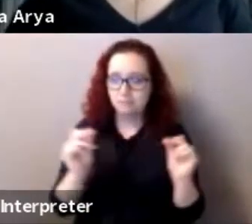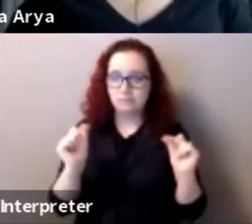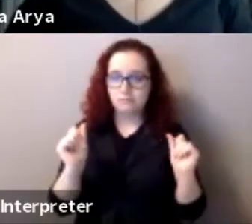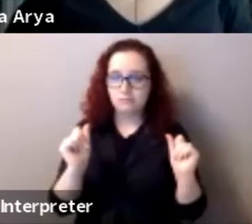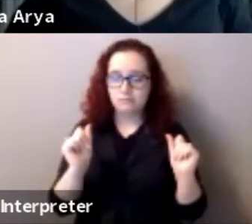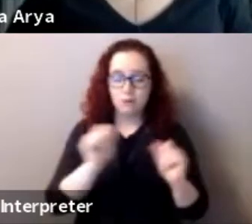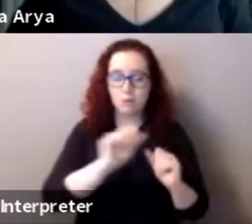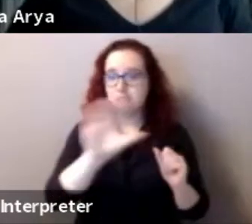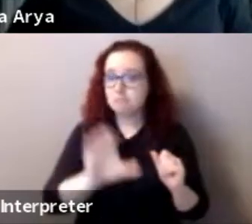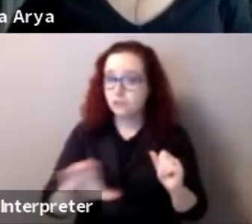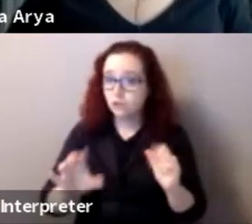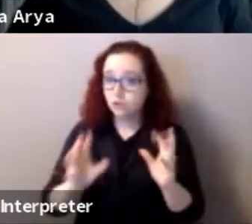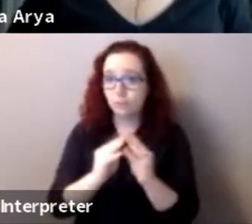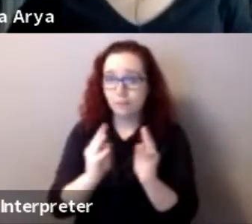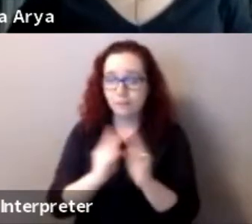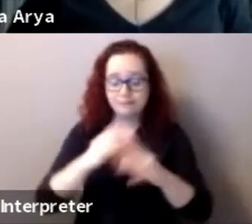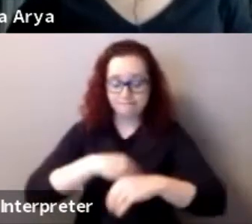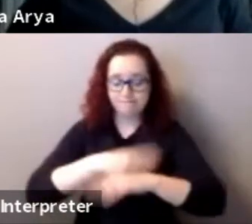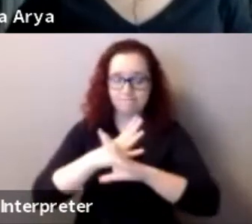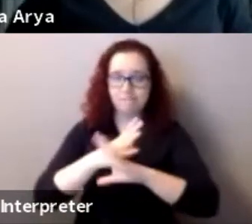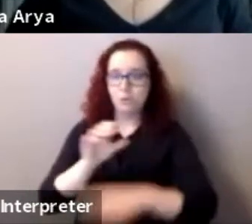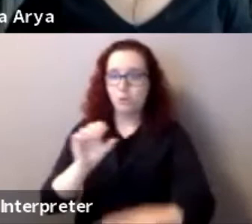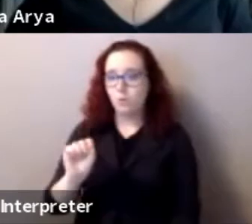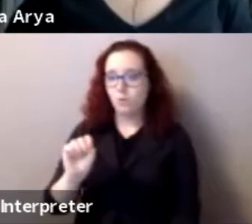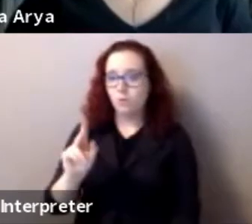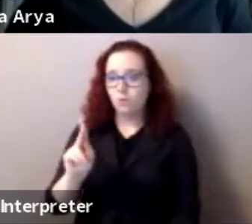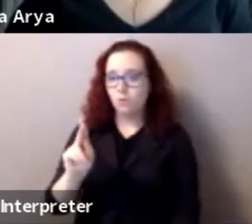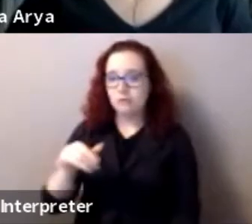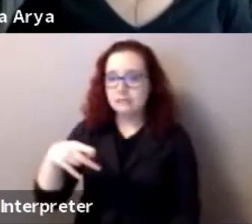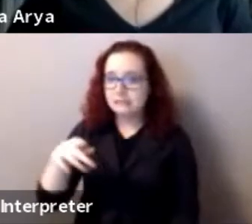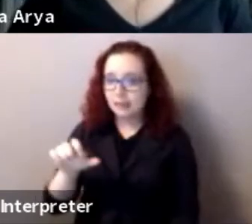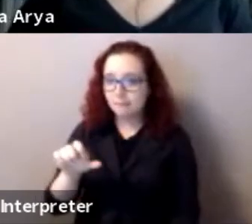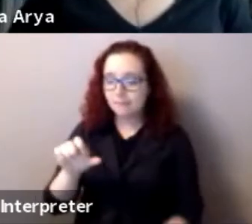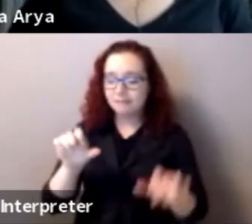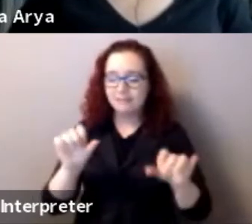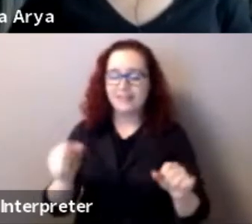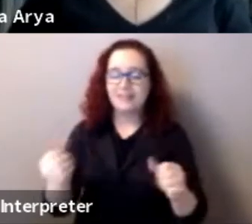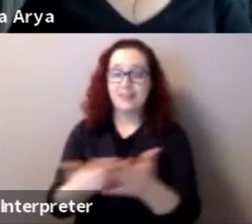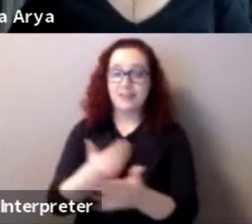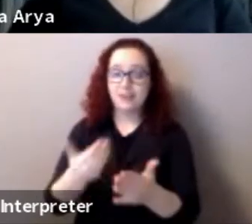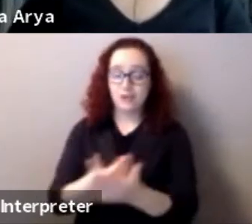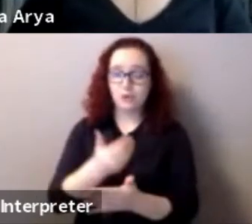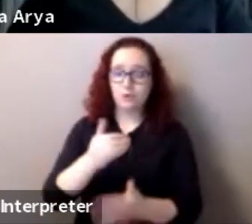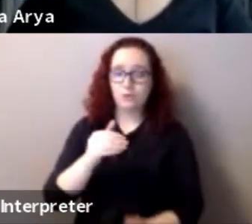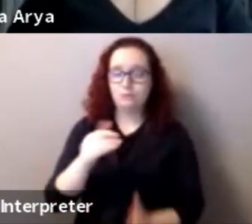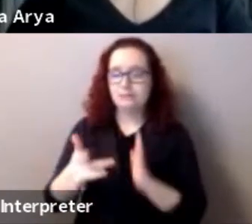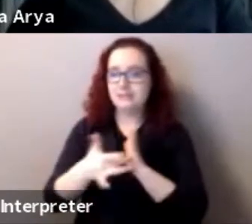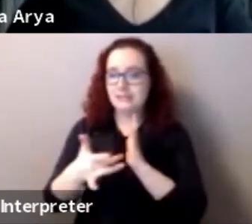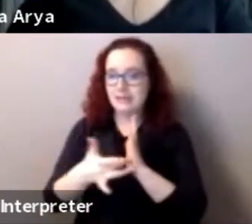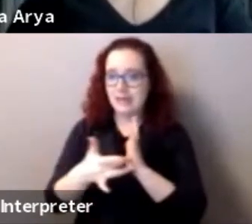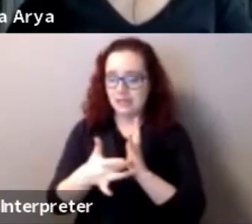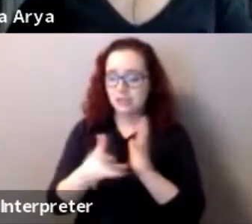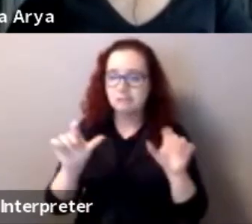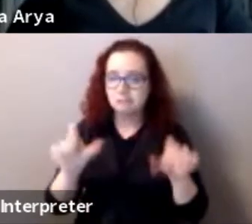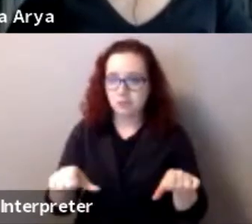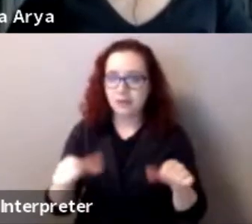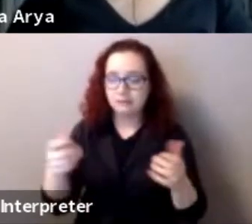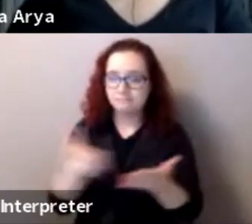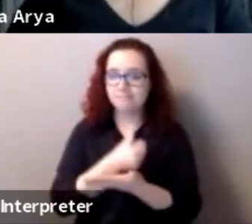meeting or whatever, Skype. There's a lot of those new tools that we can use. And of